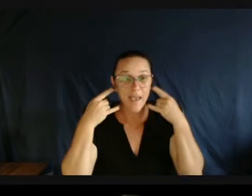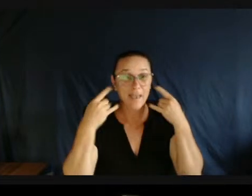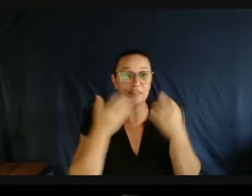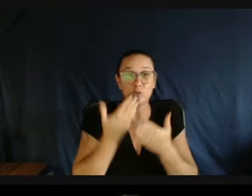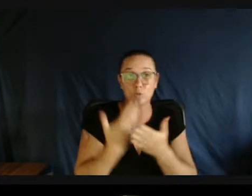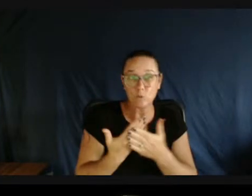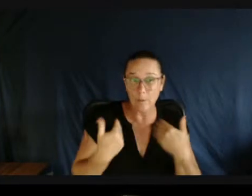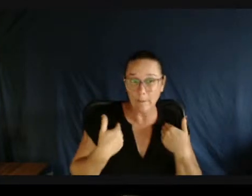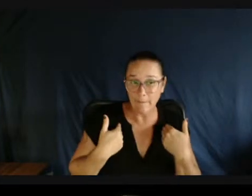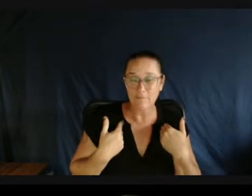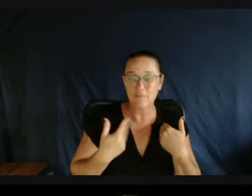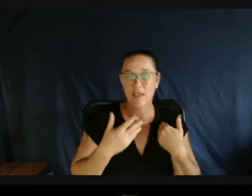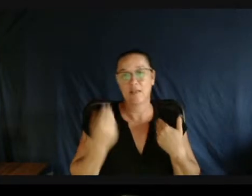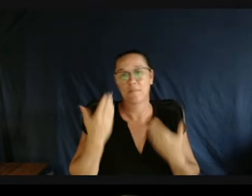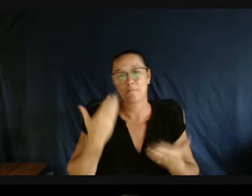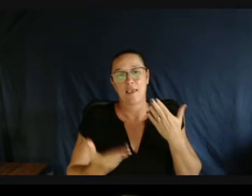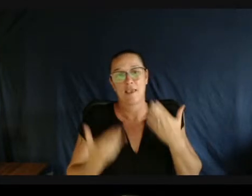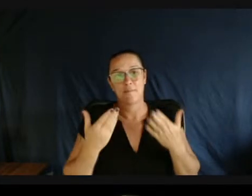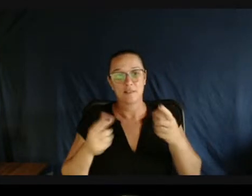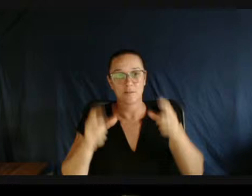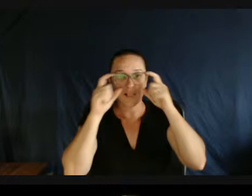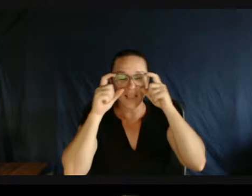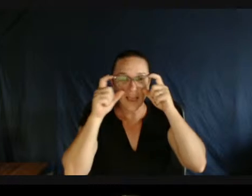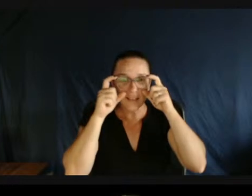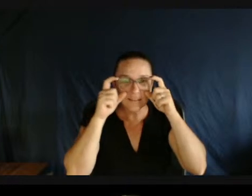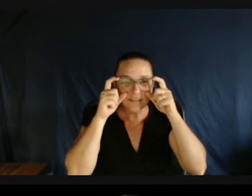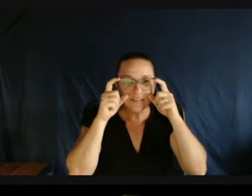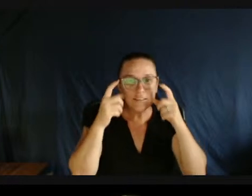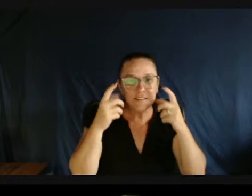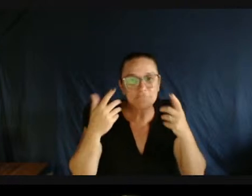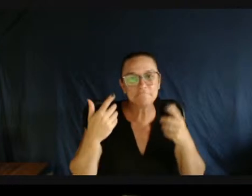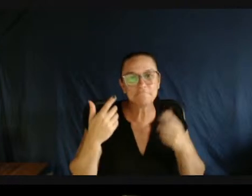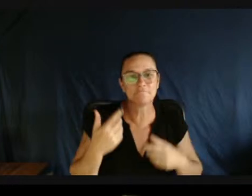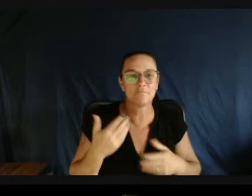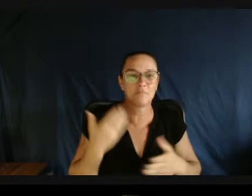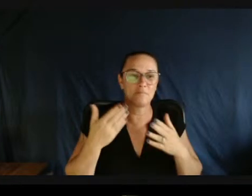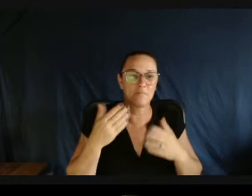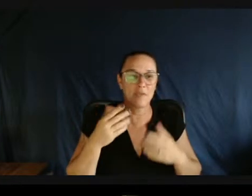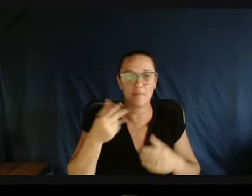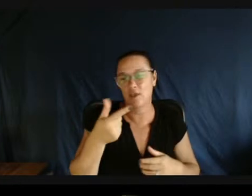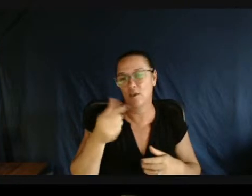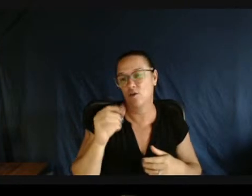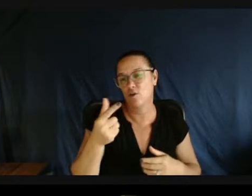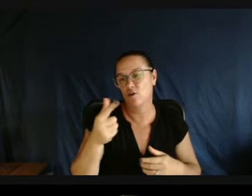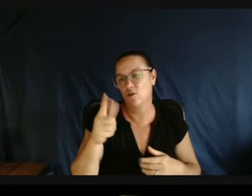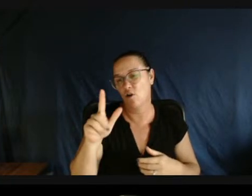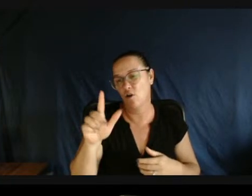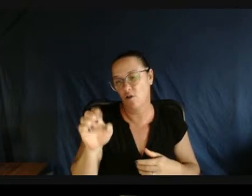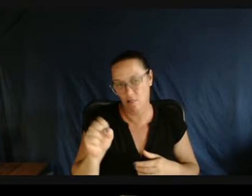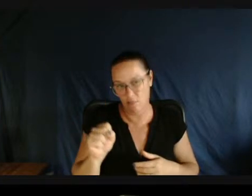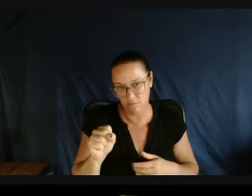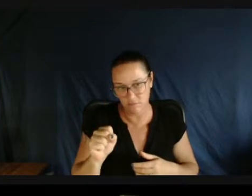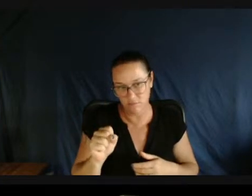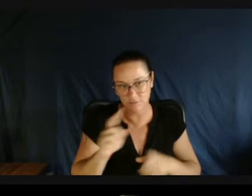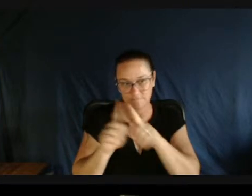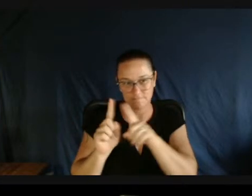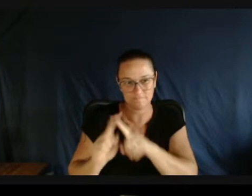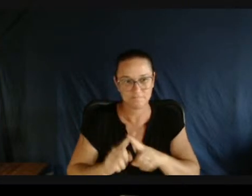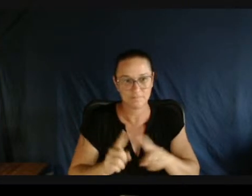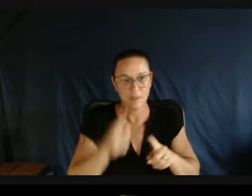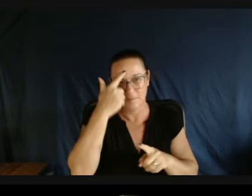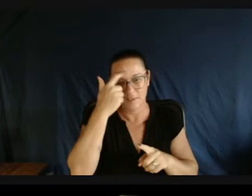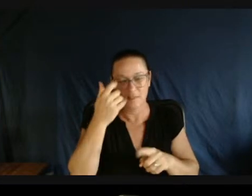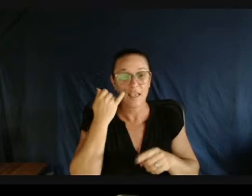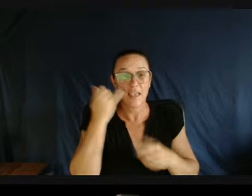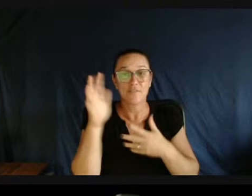and potentially some glasses of some kind, or even some goggles, just stuff like that in case the winds